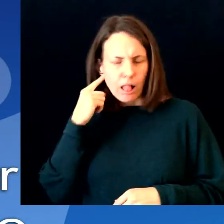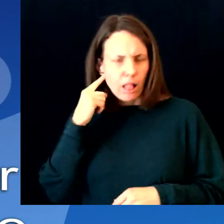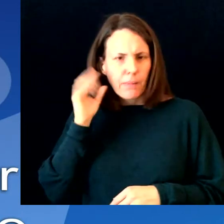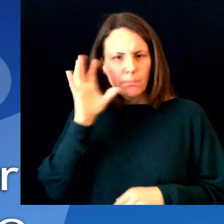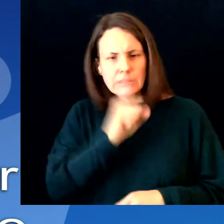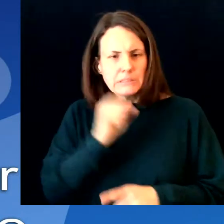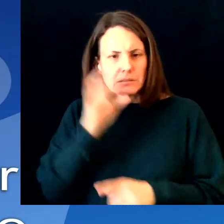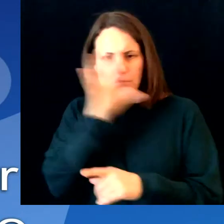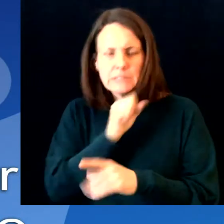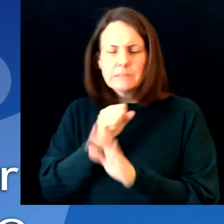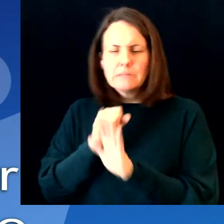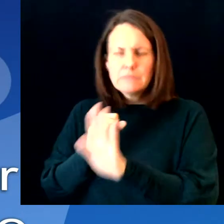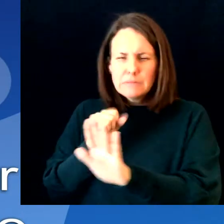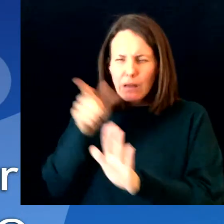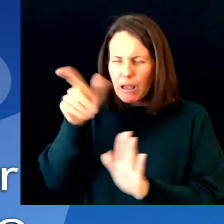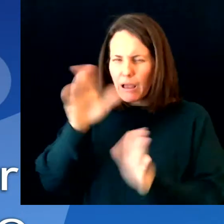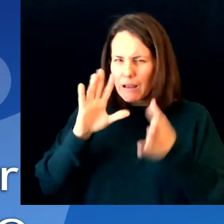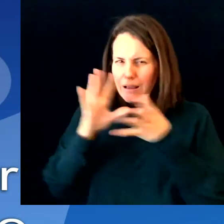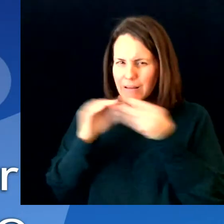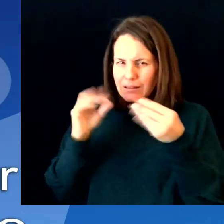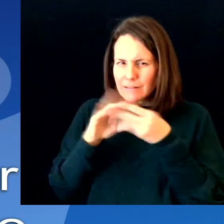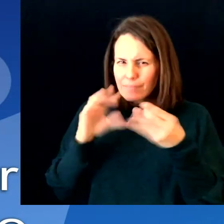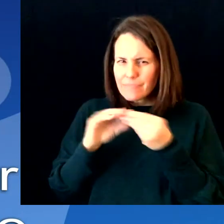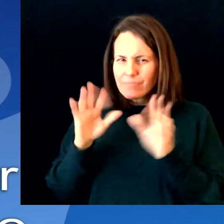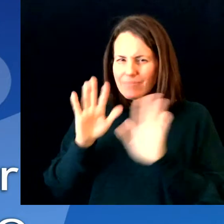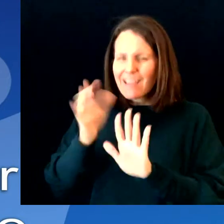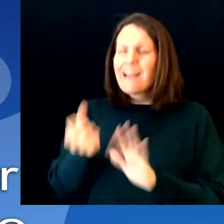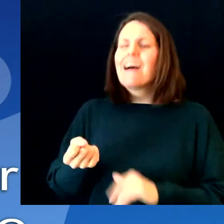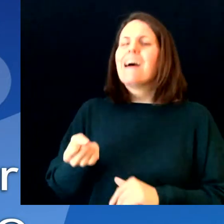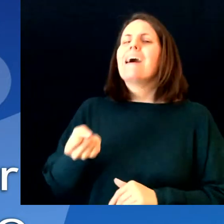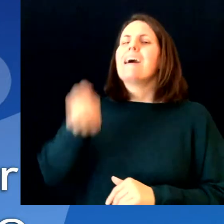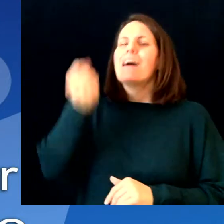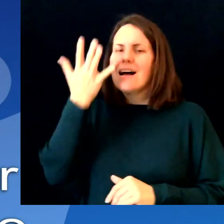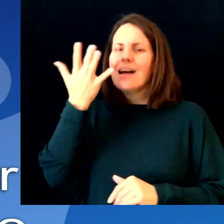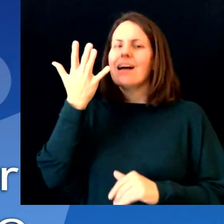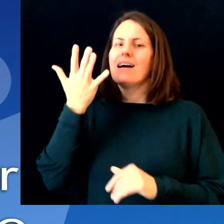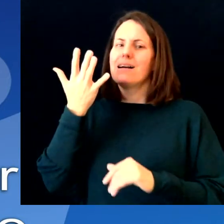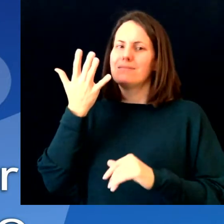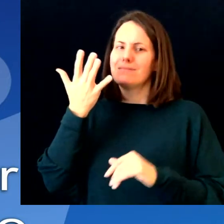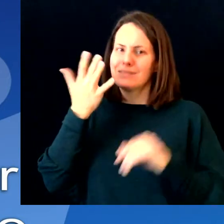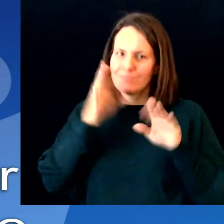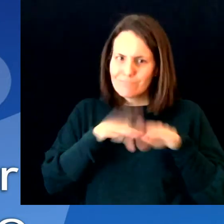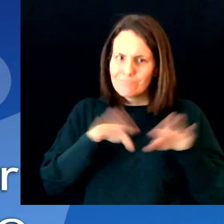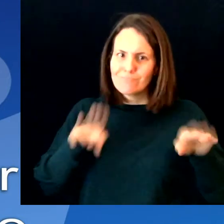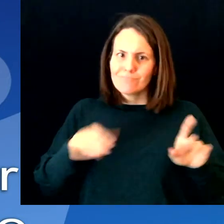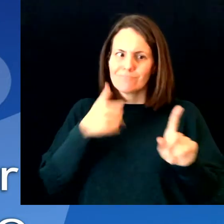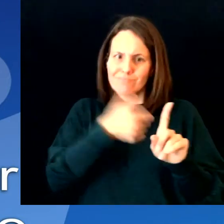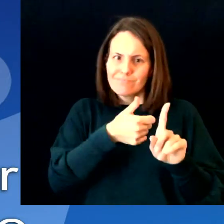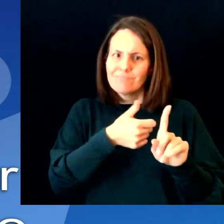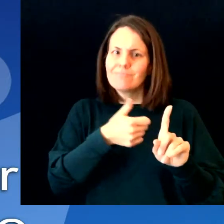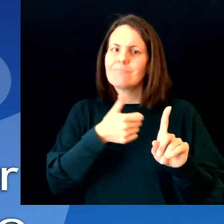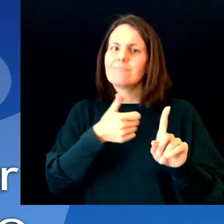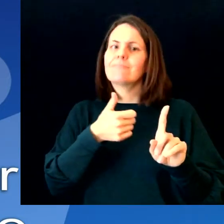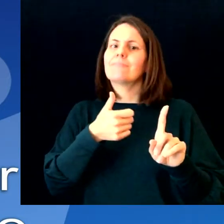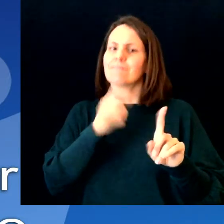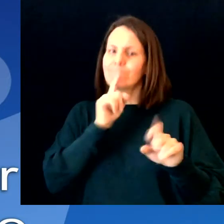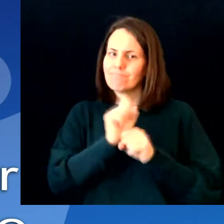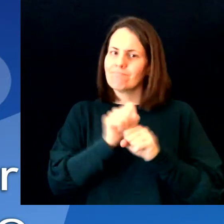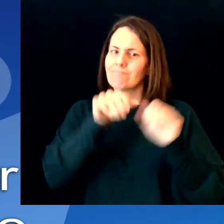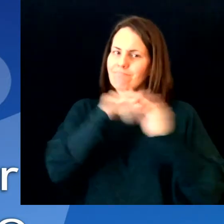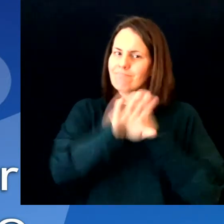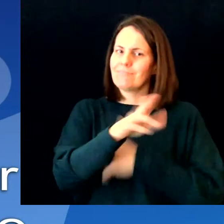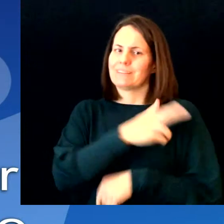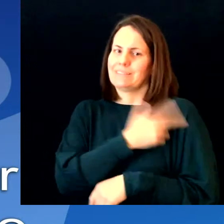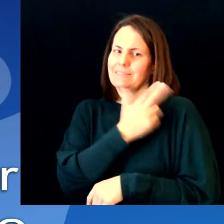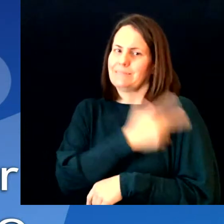pediatric hospitalizations, but could you just talk a little bit more about that situation? And if those were those statistics, what